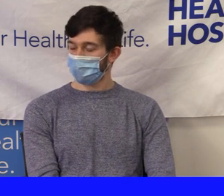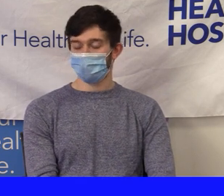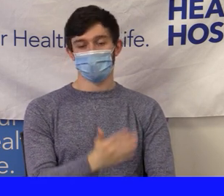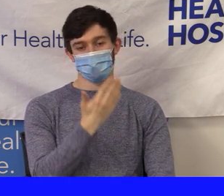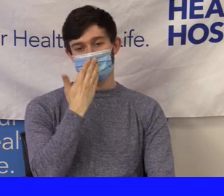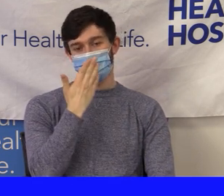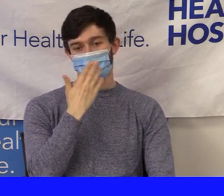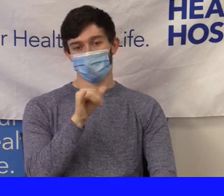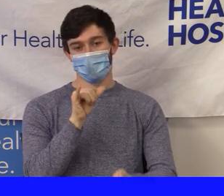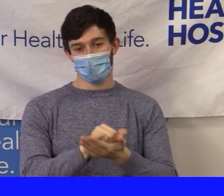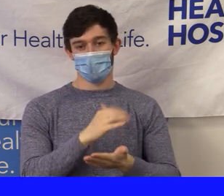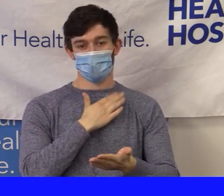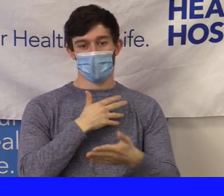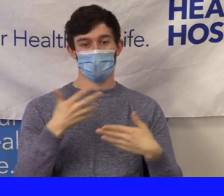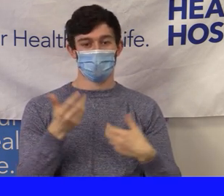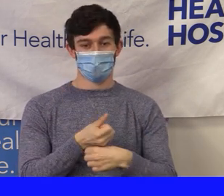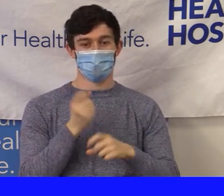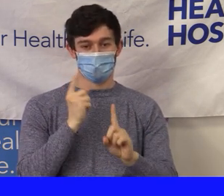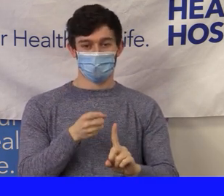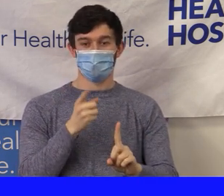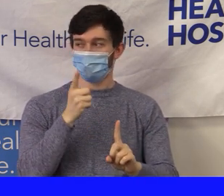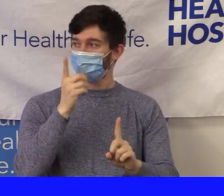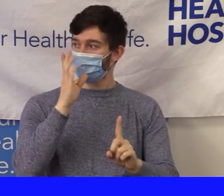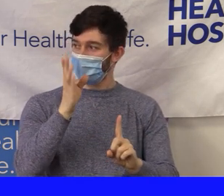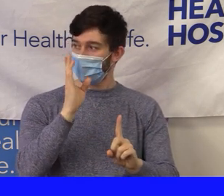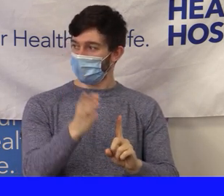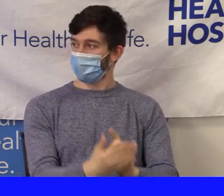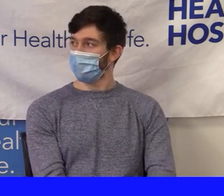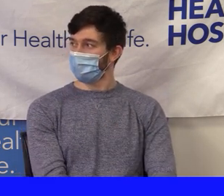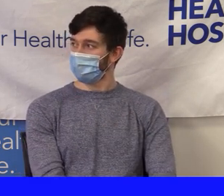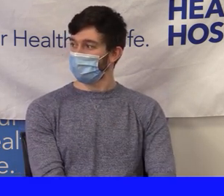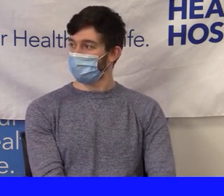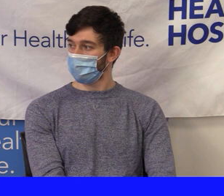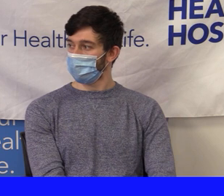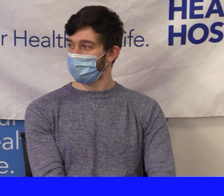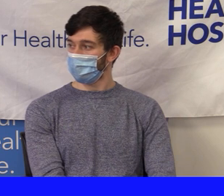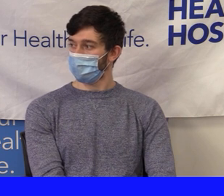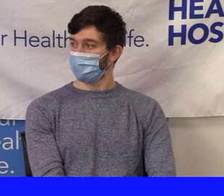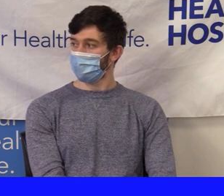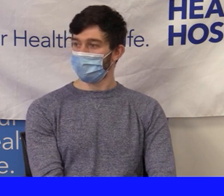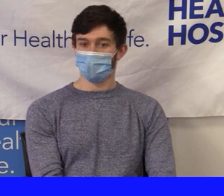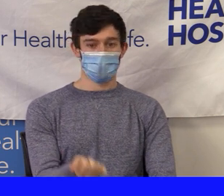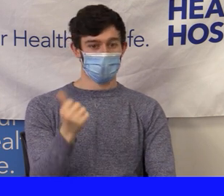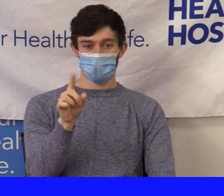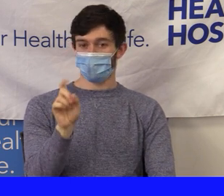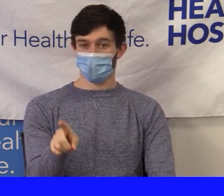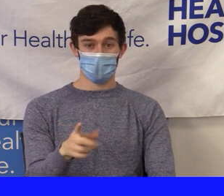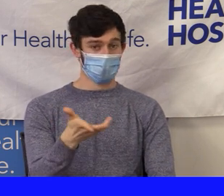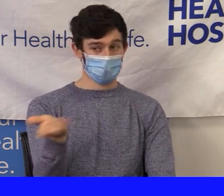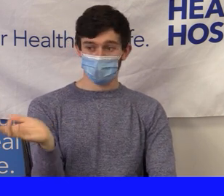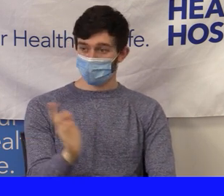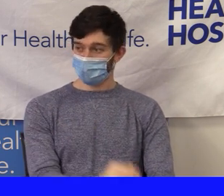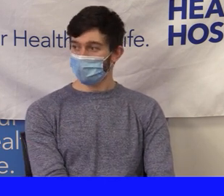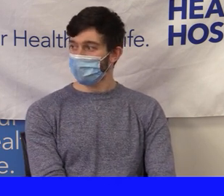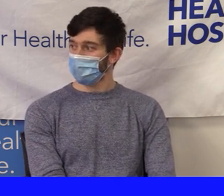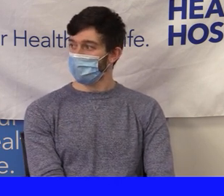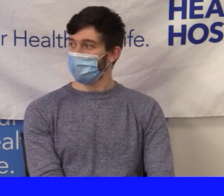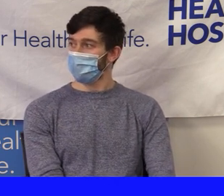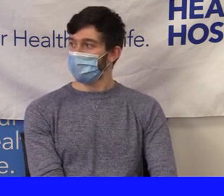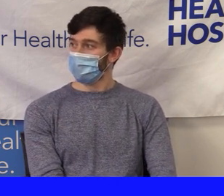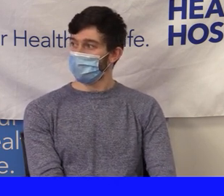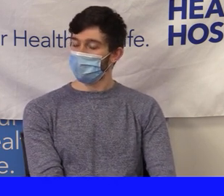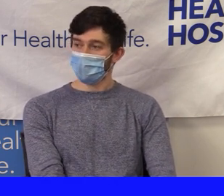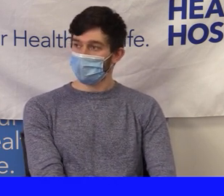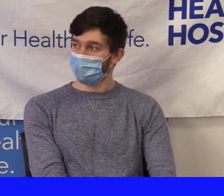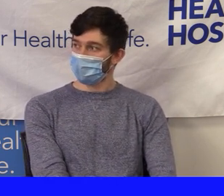thank you. That's my kind of abbreviated presentation this afternoon, and I welcome any questions.